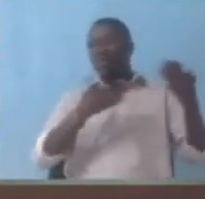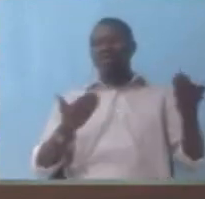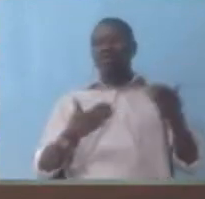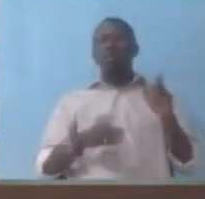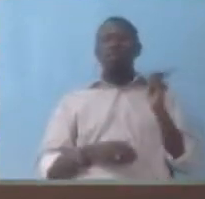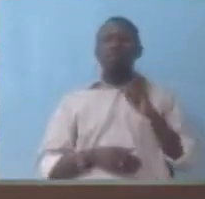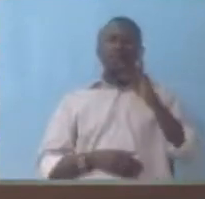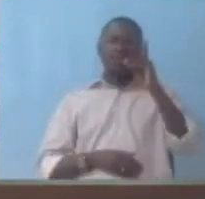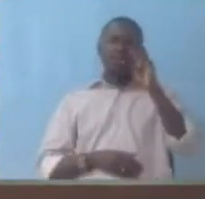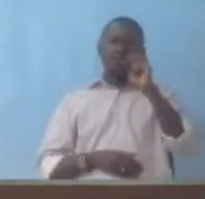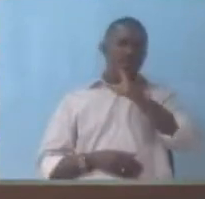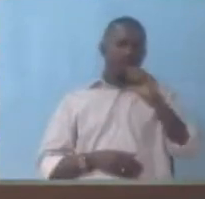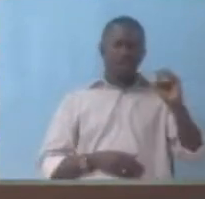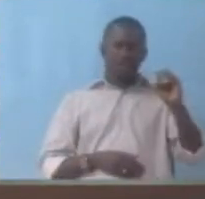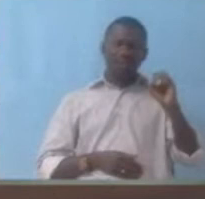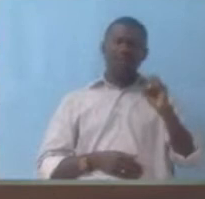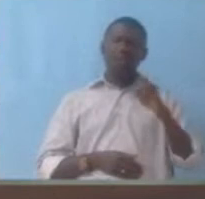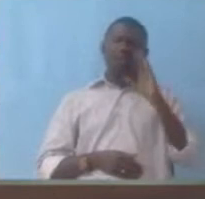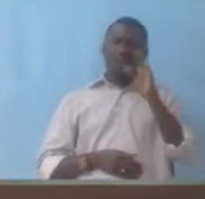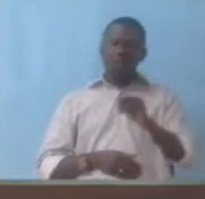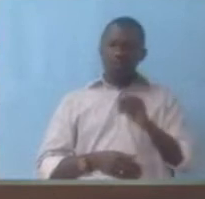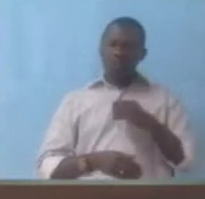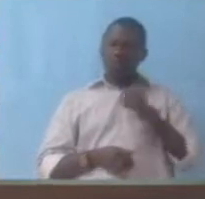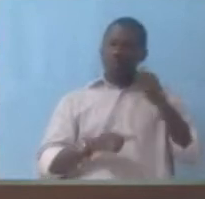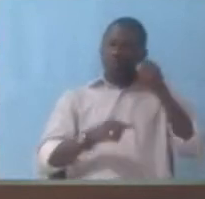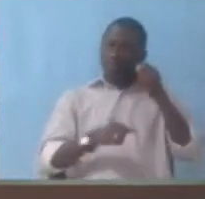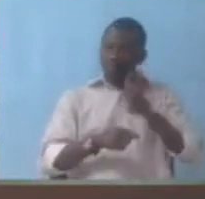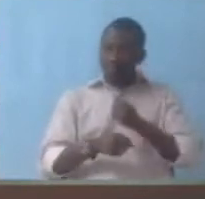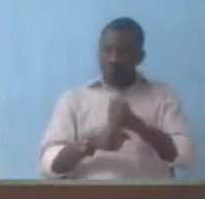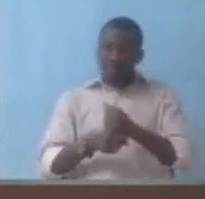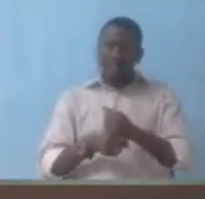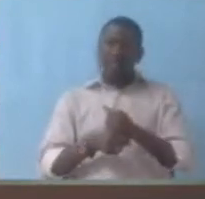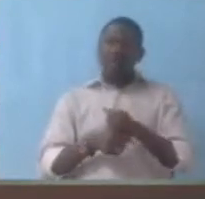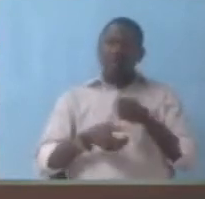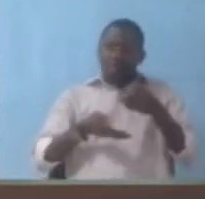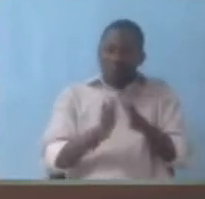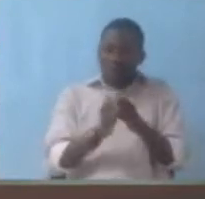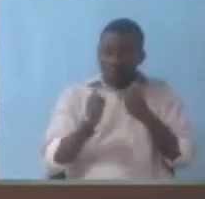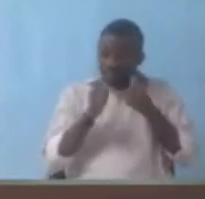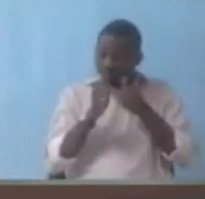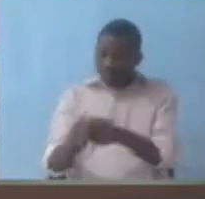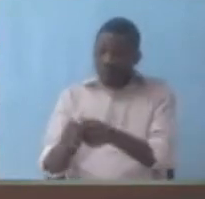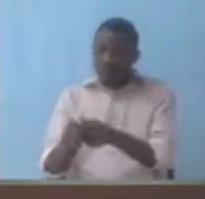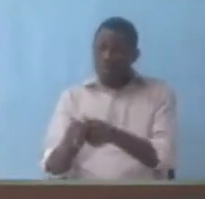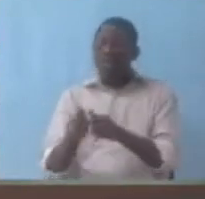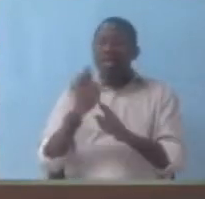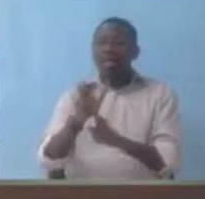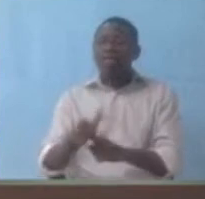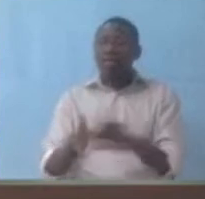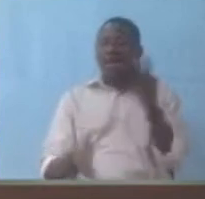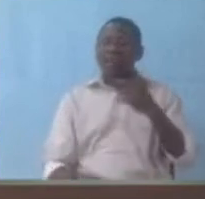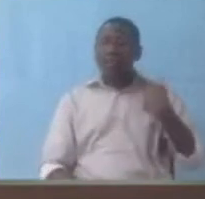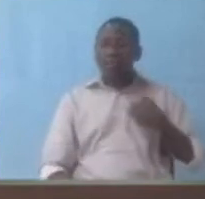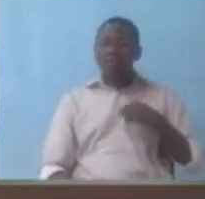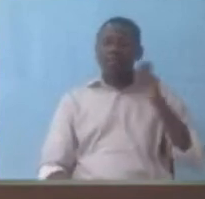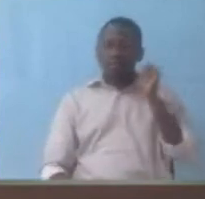What the decree did was to set down a procedure which should be followed if people are to be detained. There must